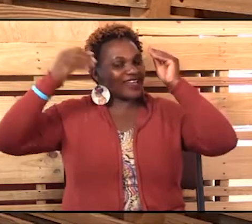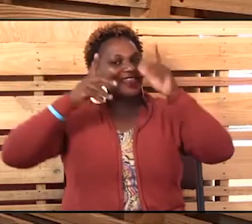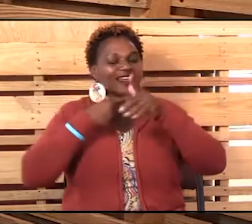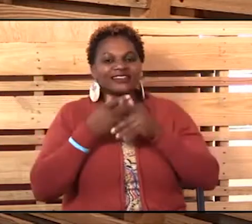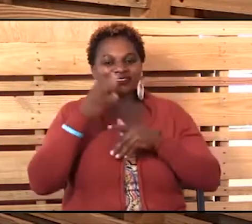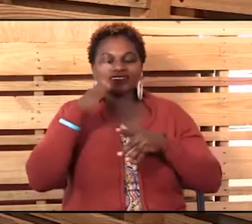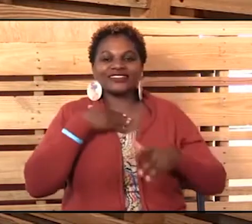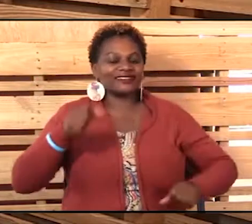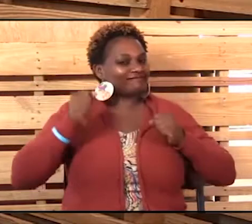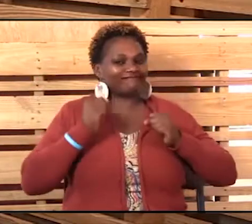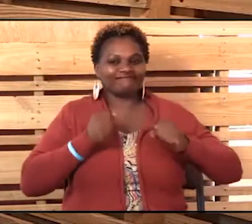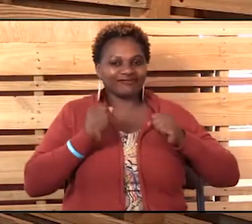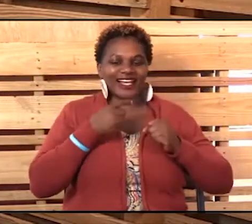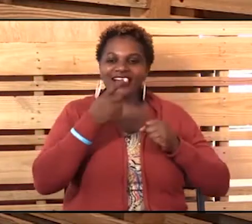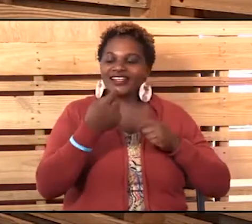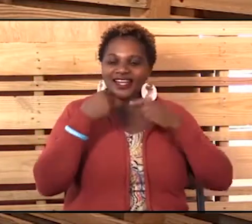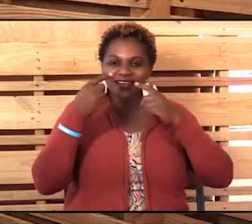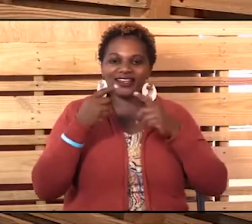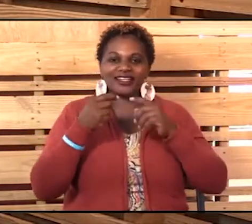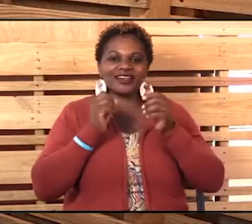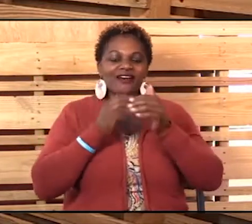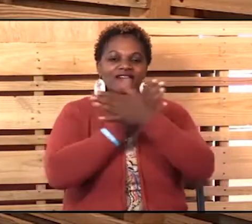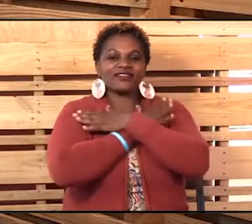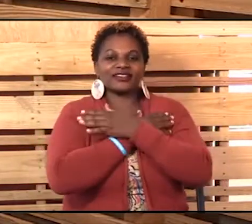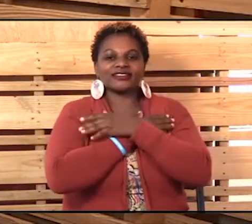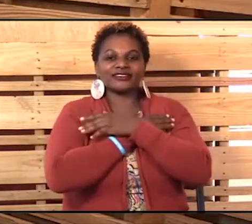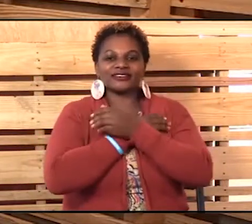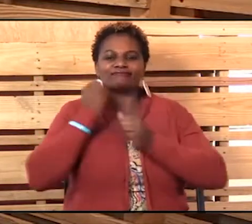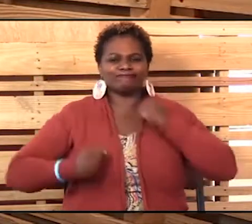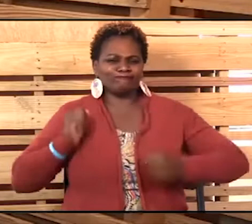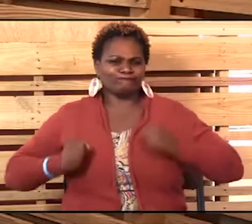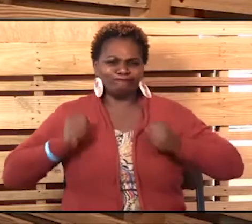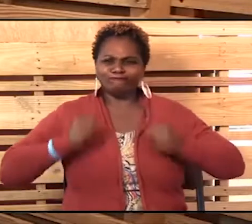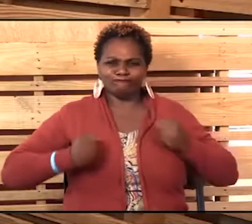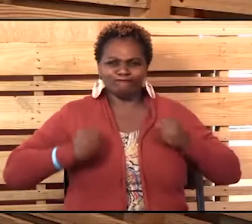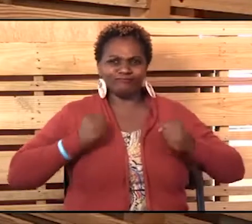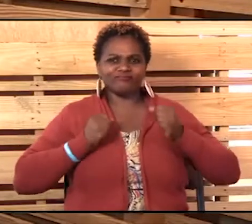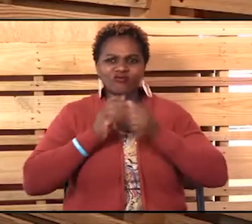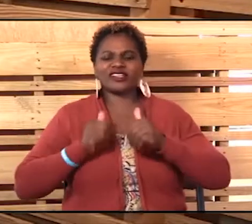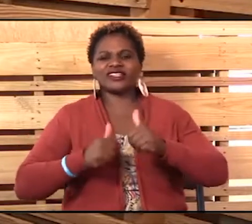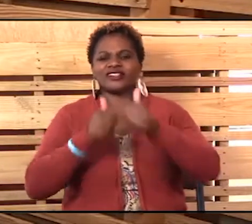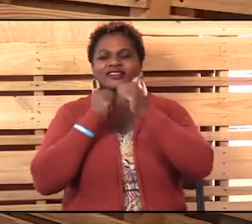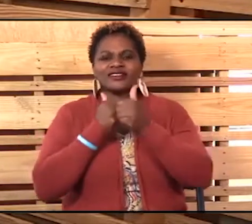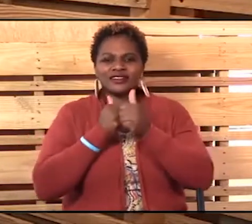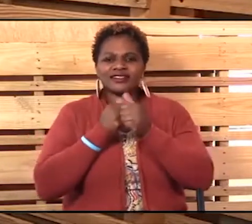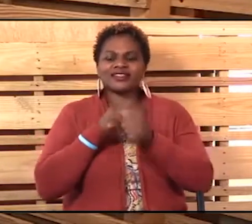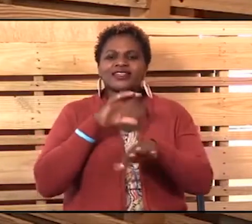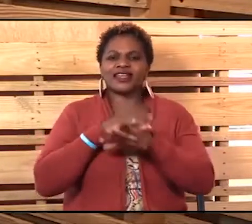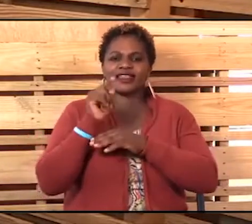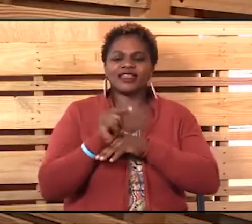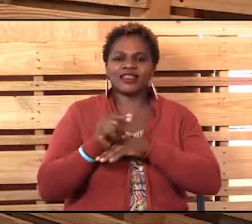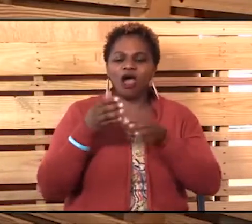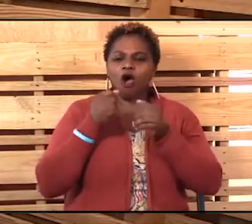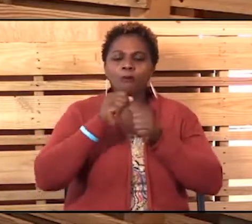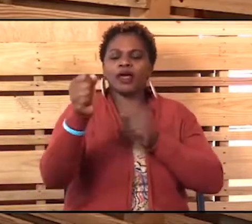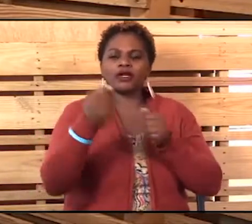they said, we need to share this information to our friends. Yes. And they ran to the disciples. On getting there, they